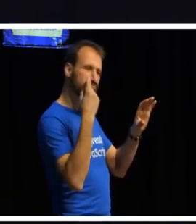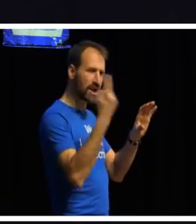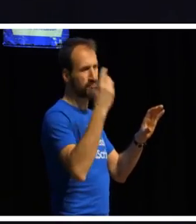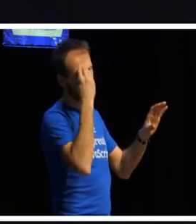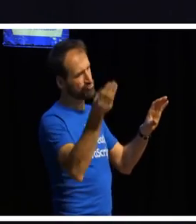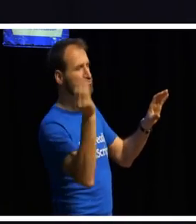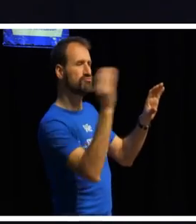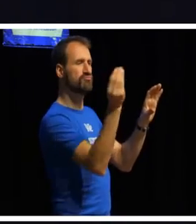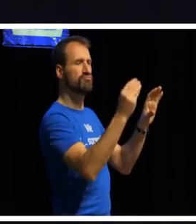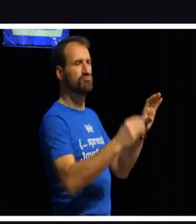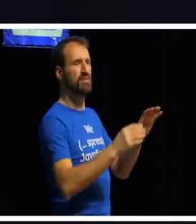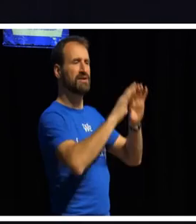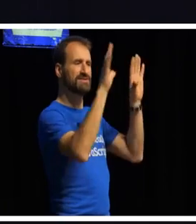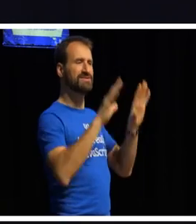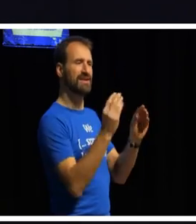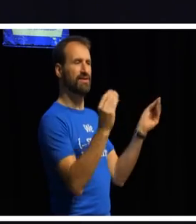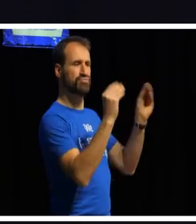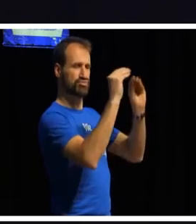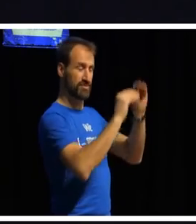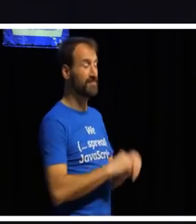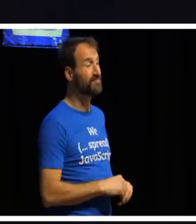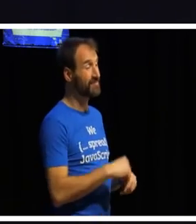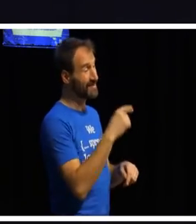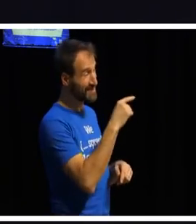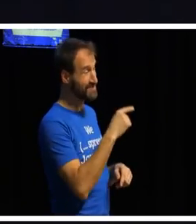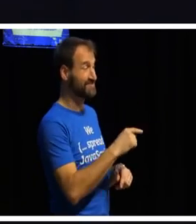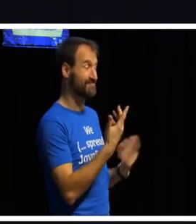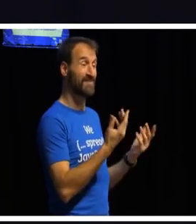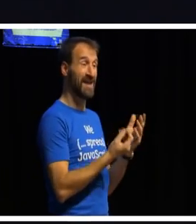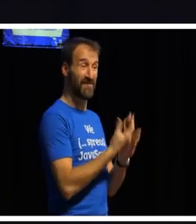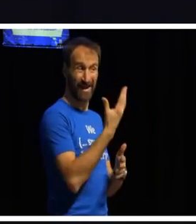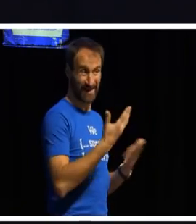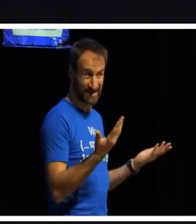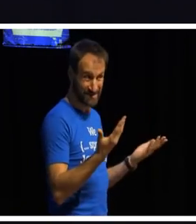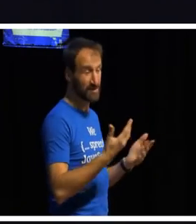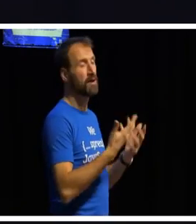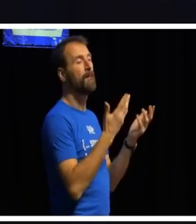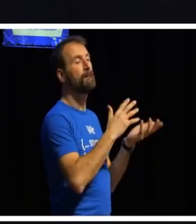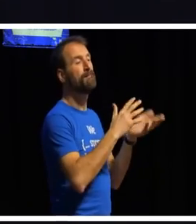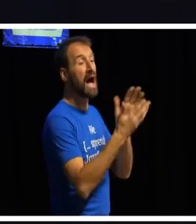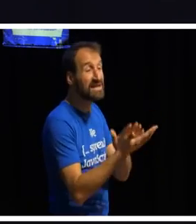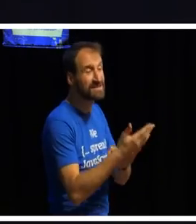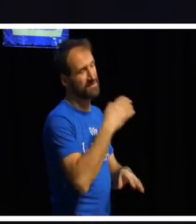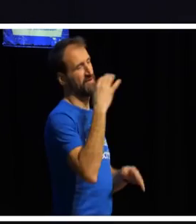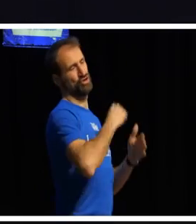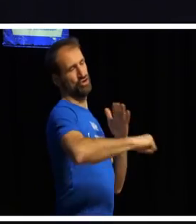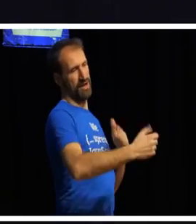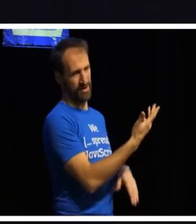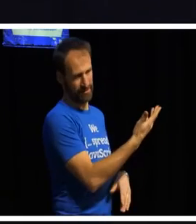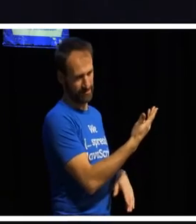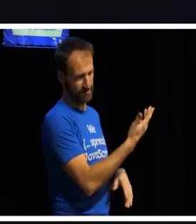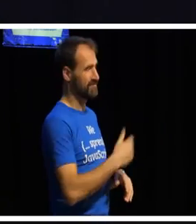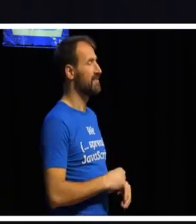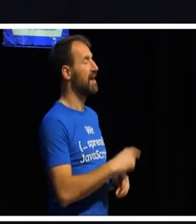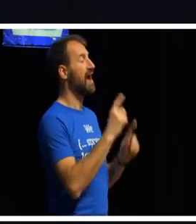This changes the story quite a lot. The HTML fetching and parsing is way quicker because there's not a lot of it. But then